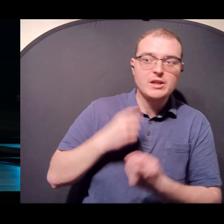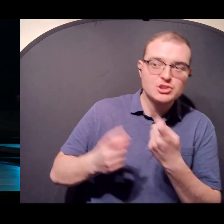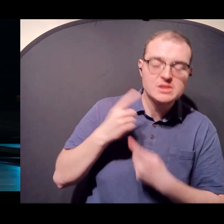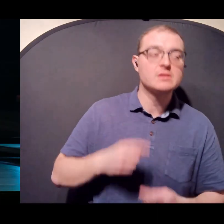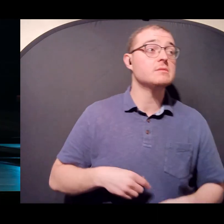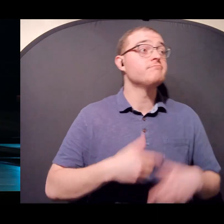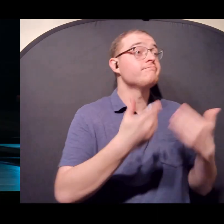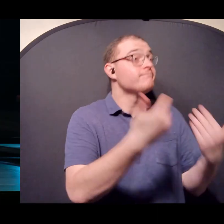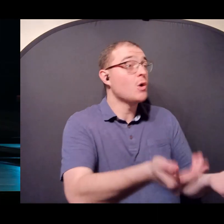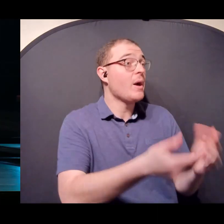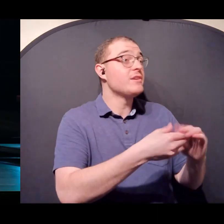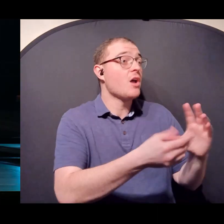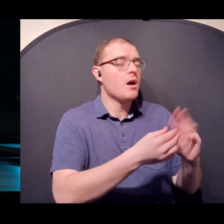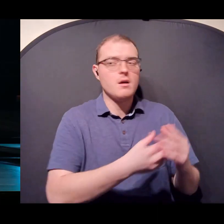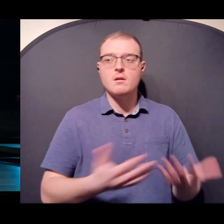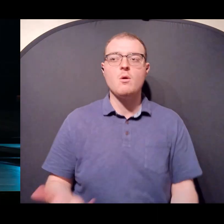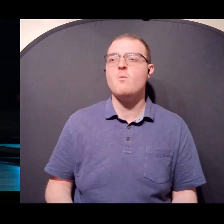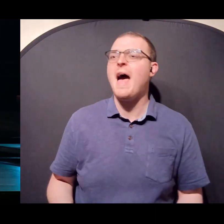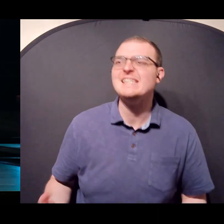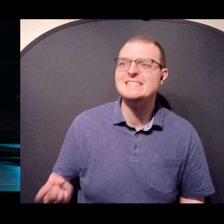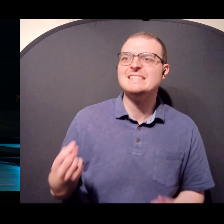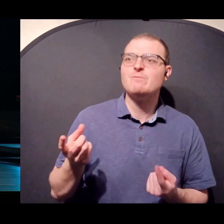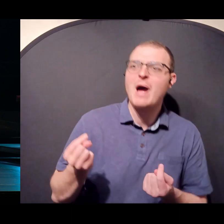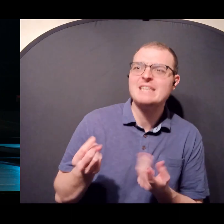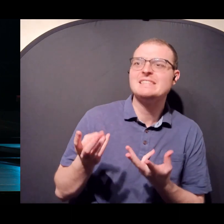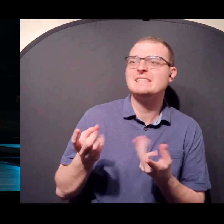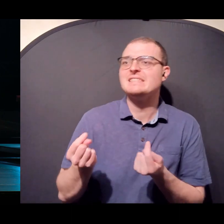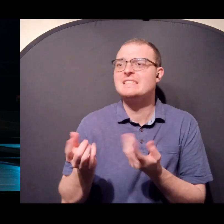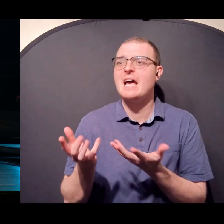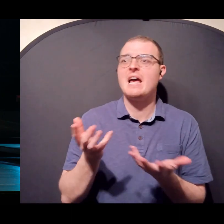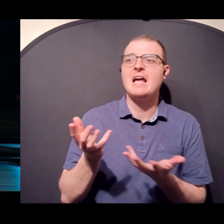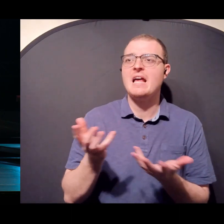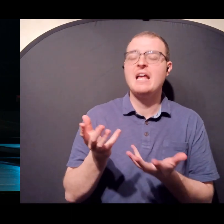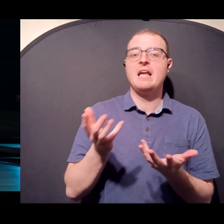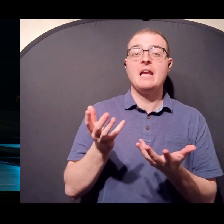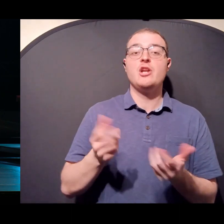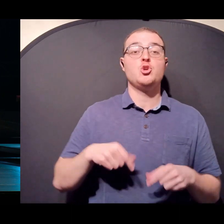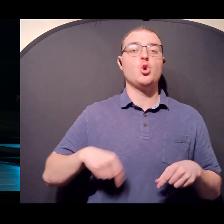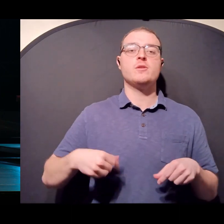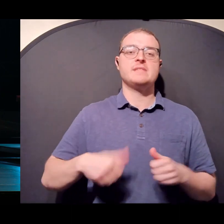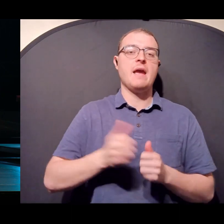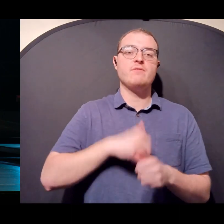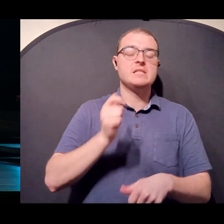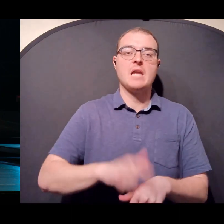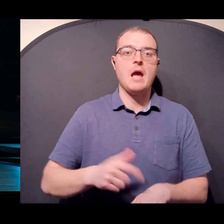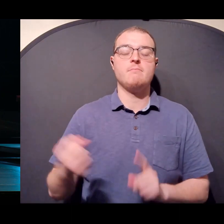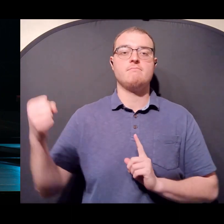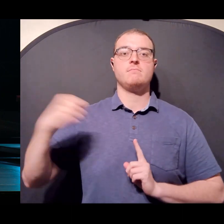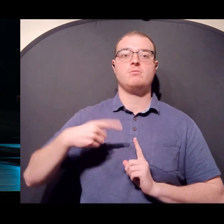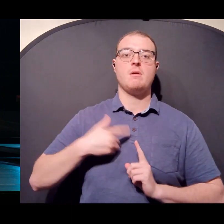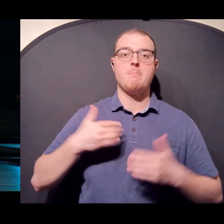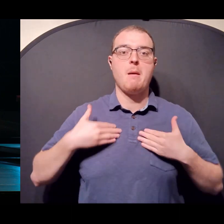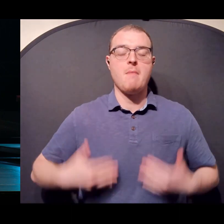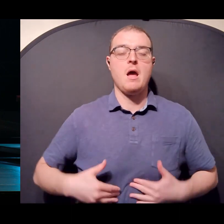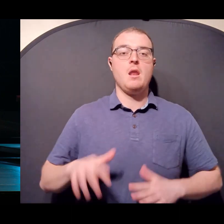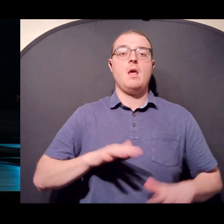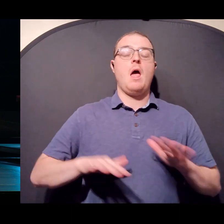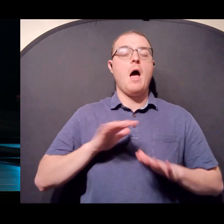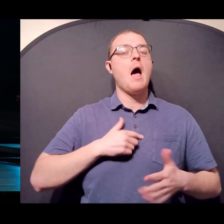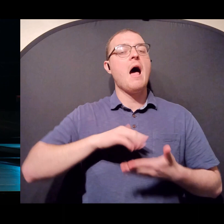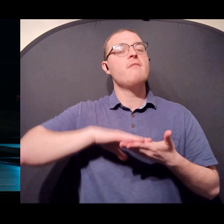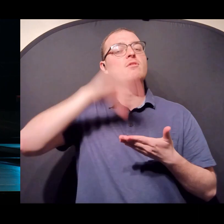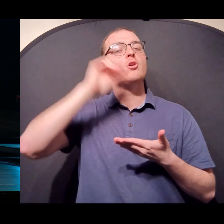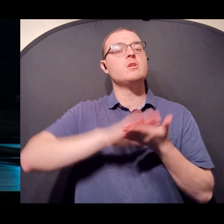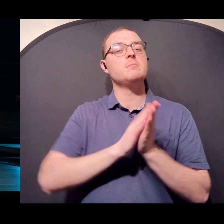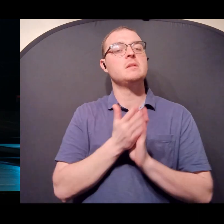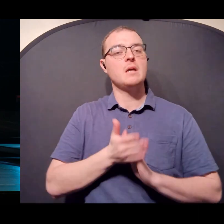What? The nerves. Every time I feel it. I can feel it in my body, but